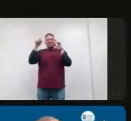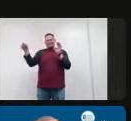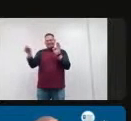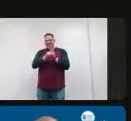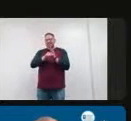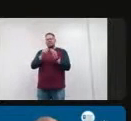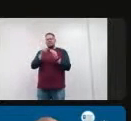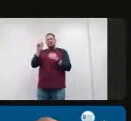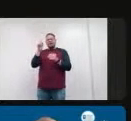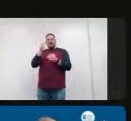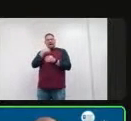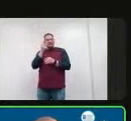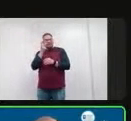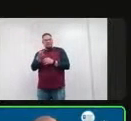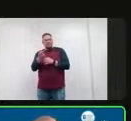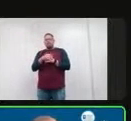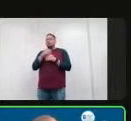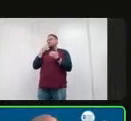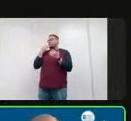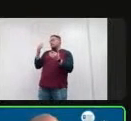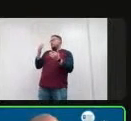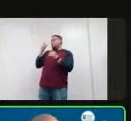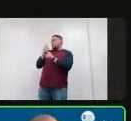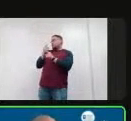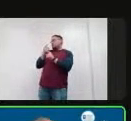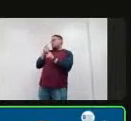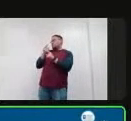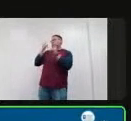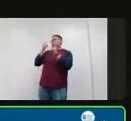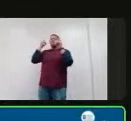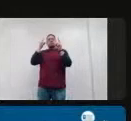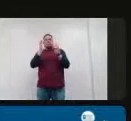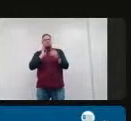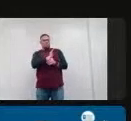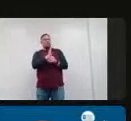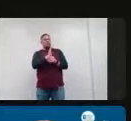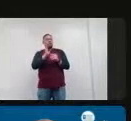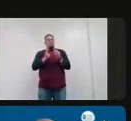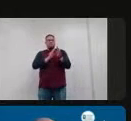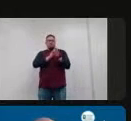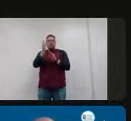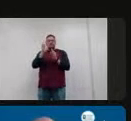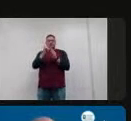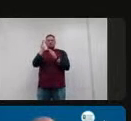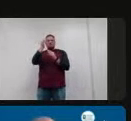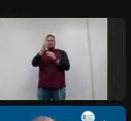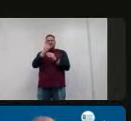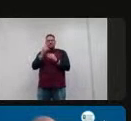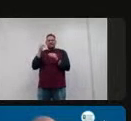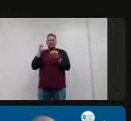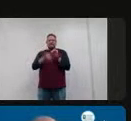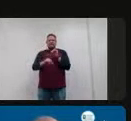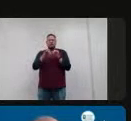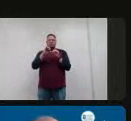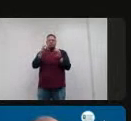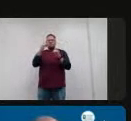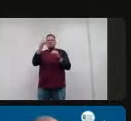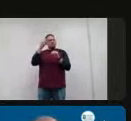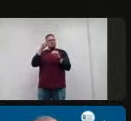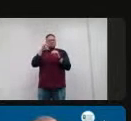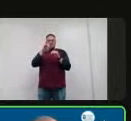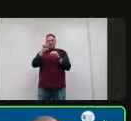it. Thank you. And the board has voted in majority, and that is what is going to stay. That's not, nobody's questioning